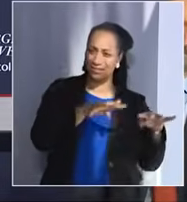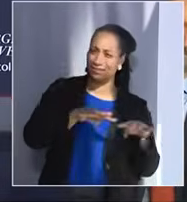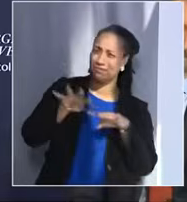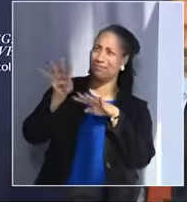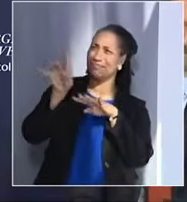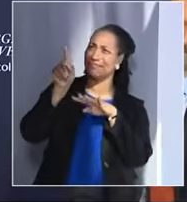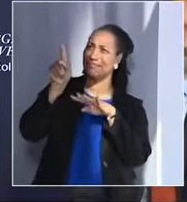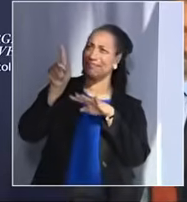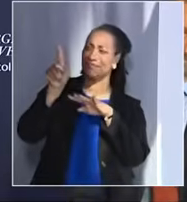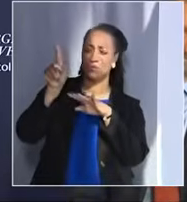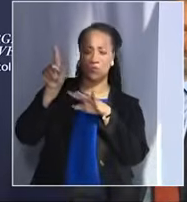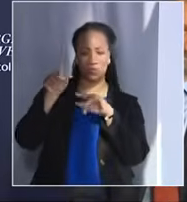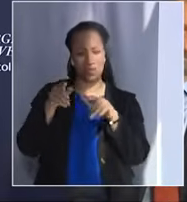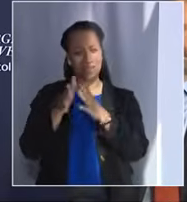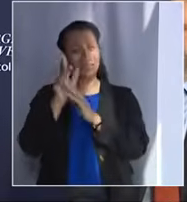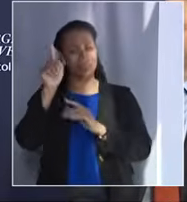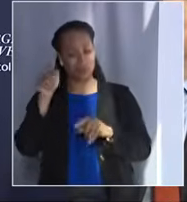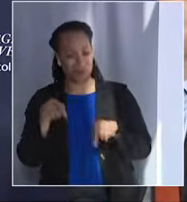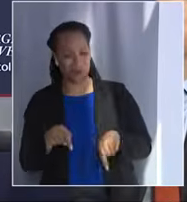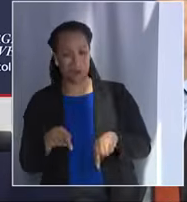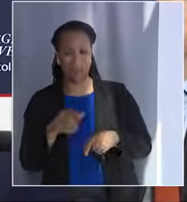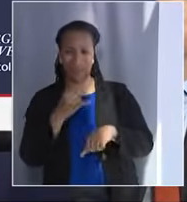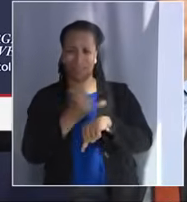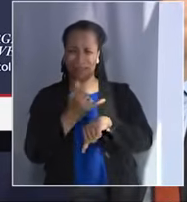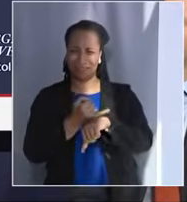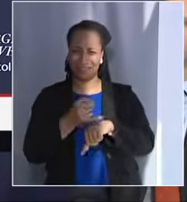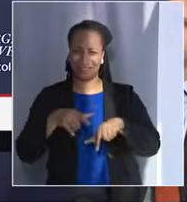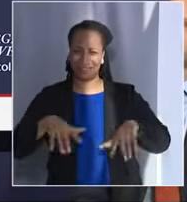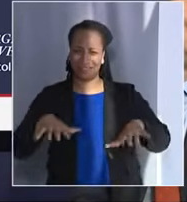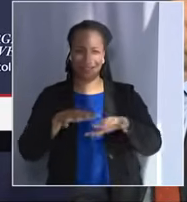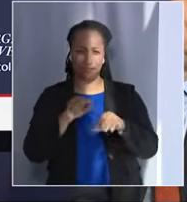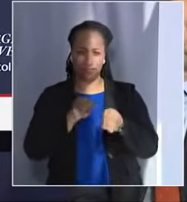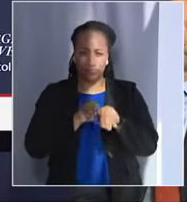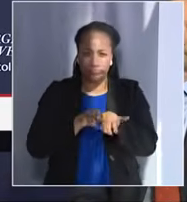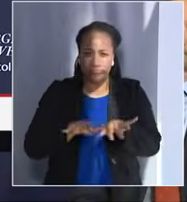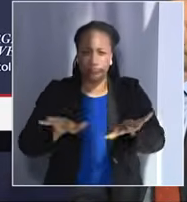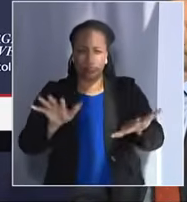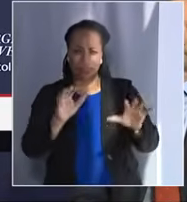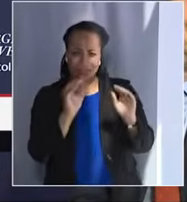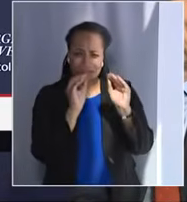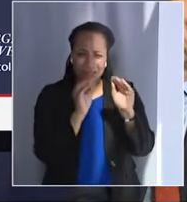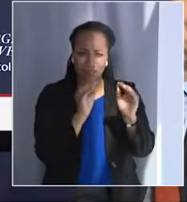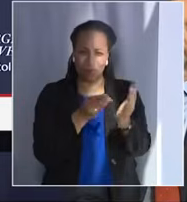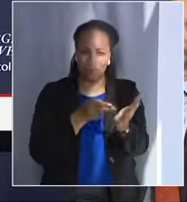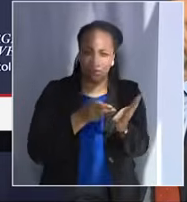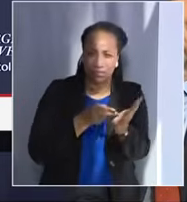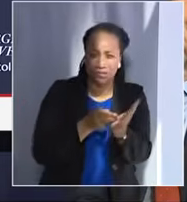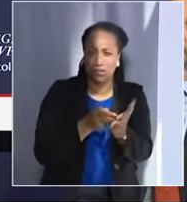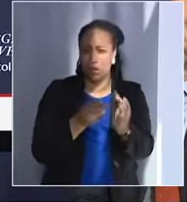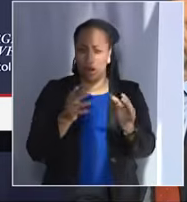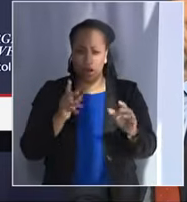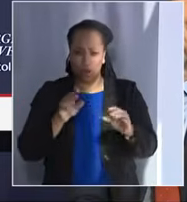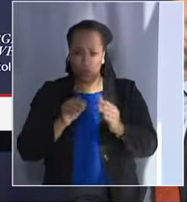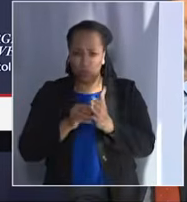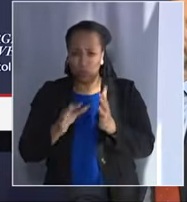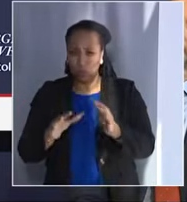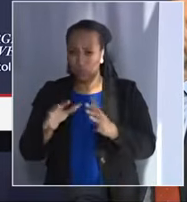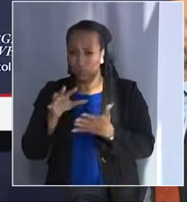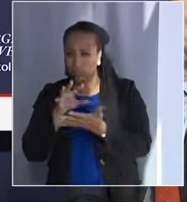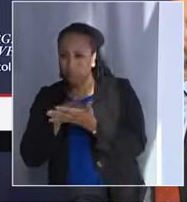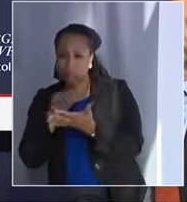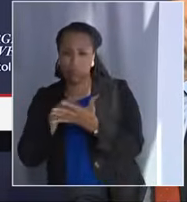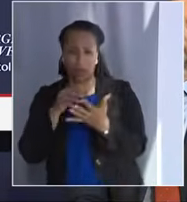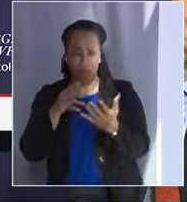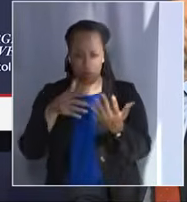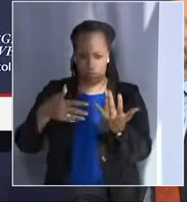true and motivate and inspire us to care for one another. As a community that cherishes the role of faith in the formation of